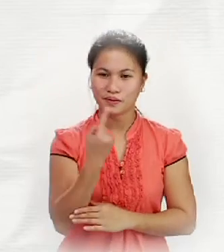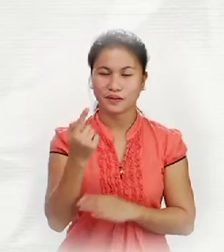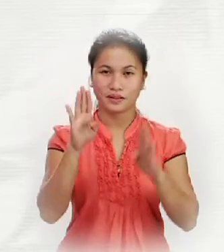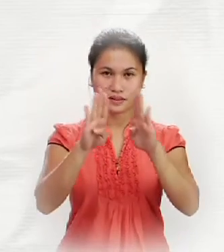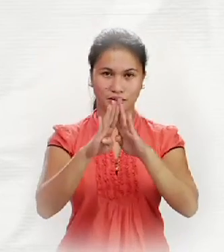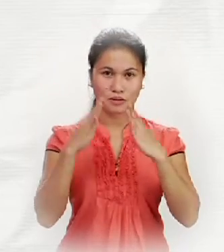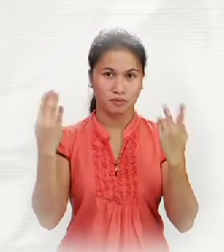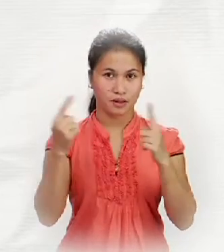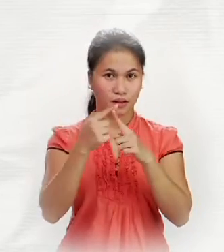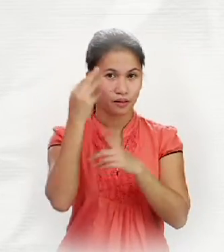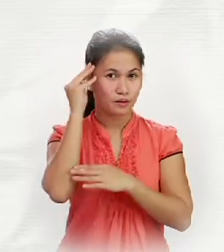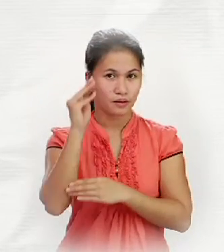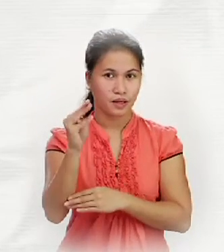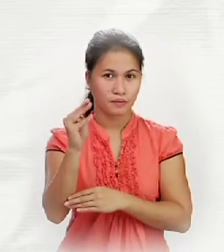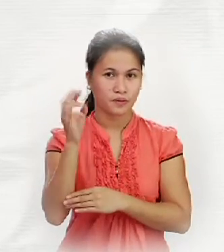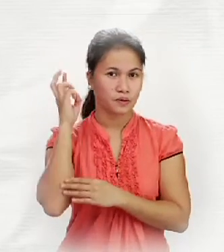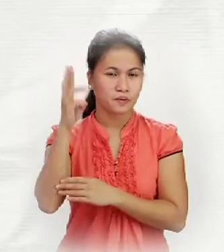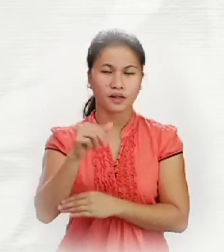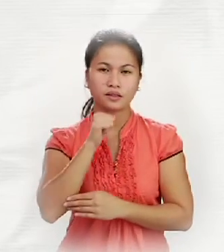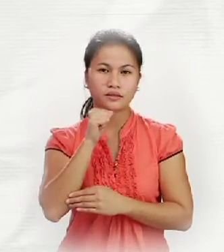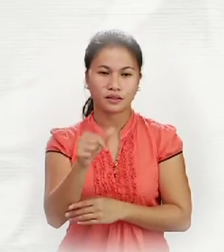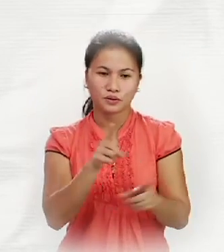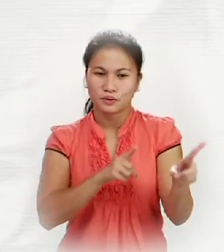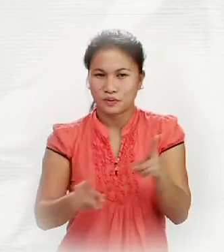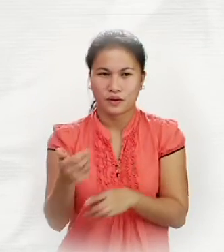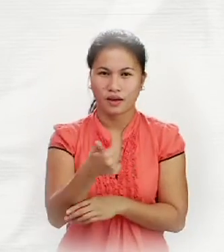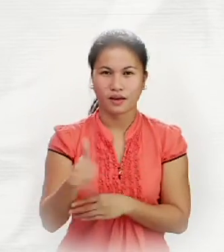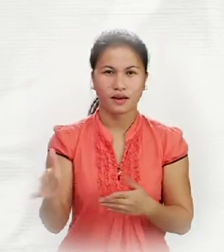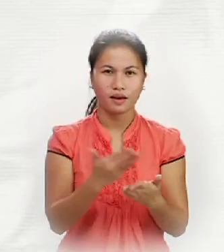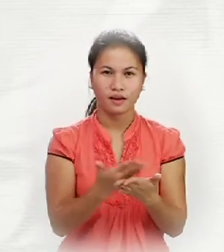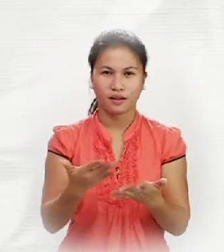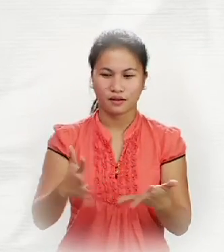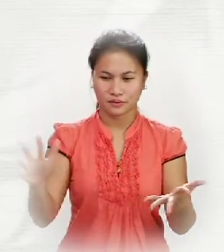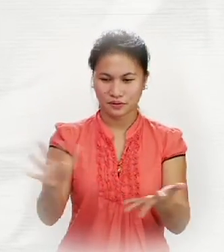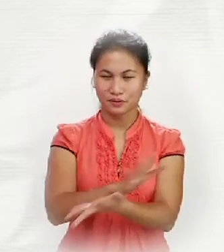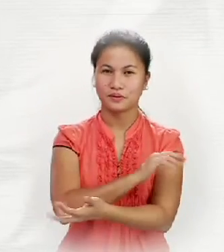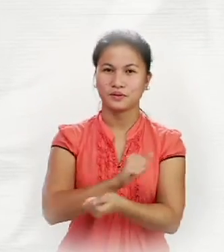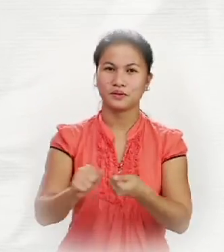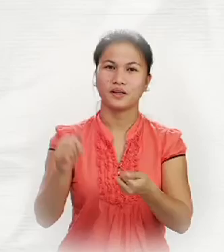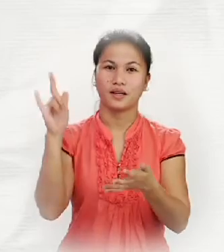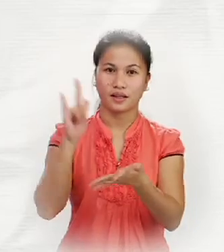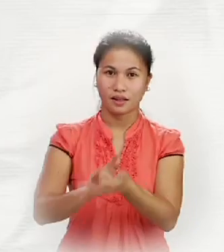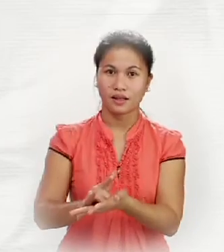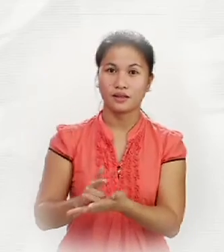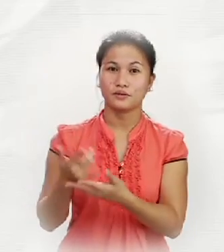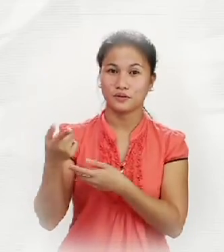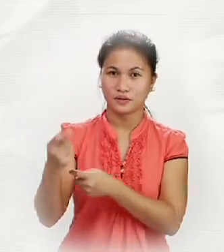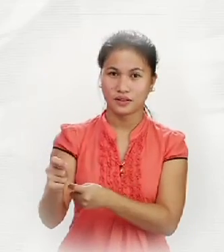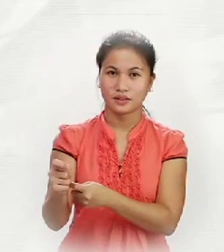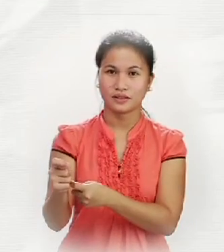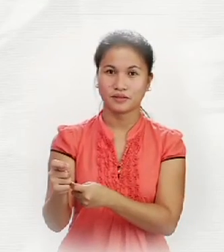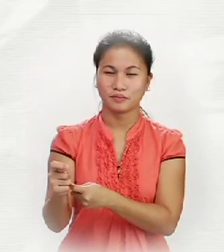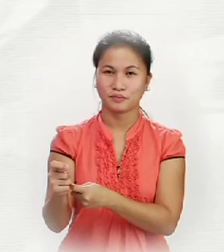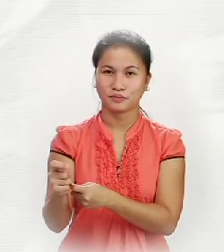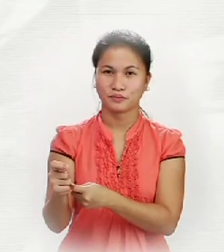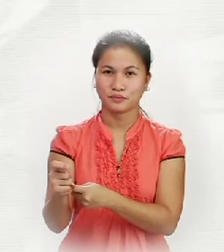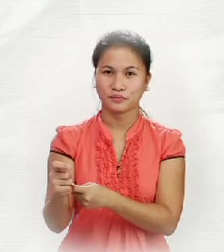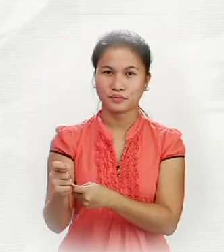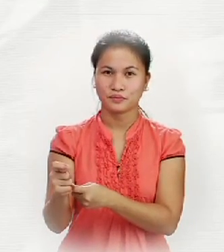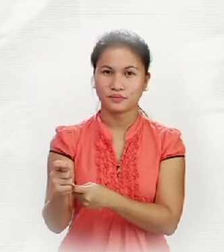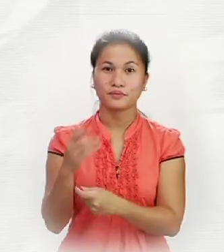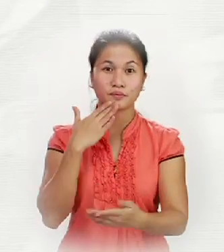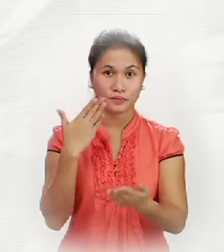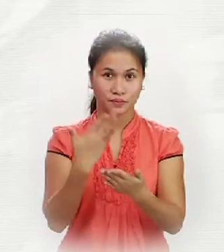to him. I will not do anything to ruin that trust. Good